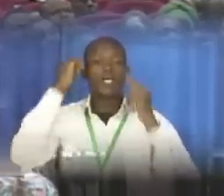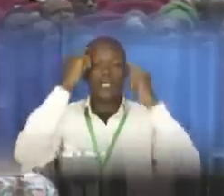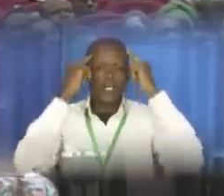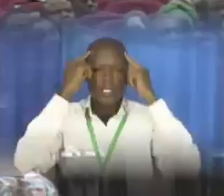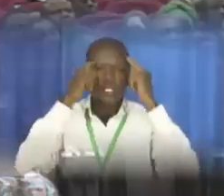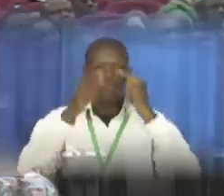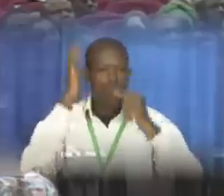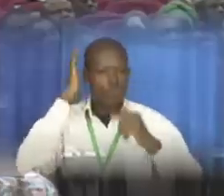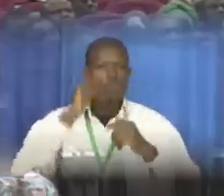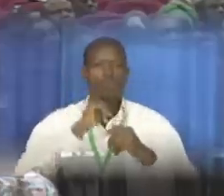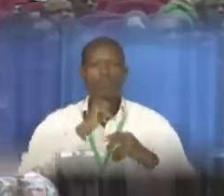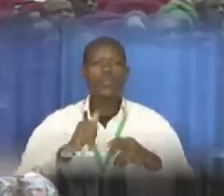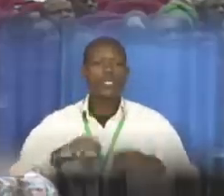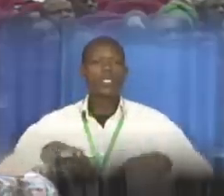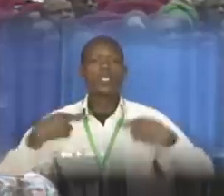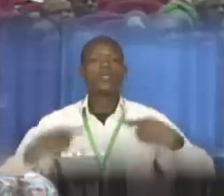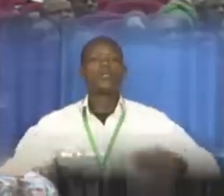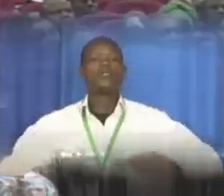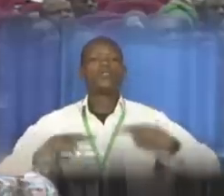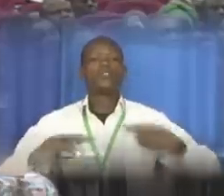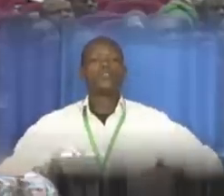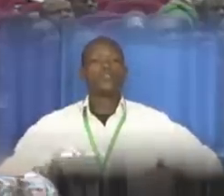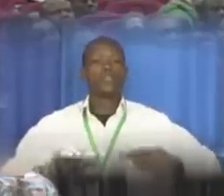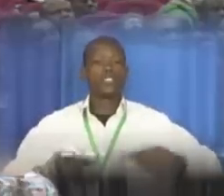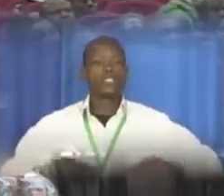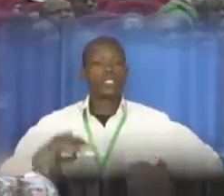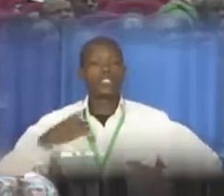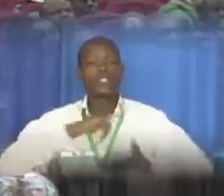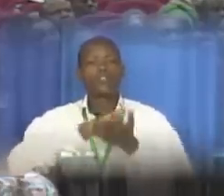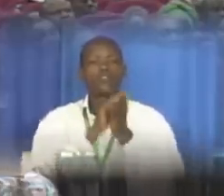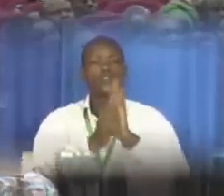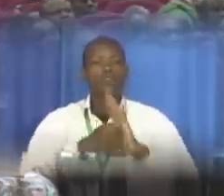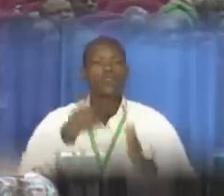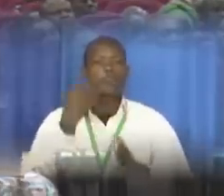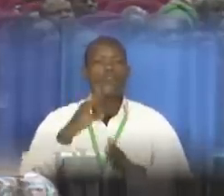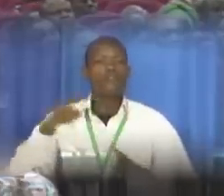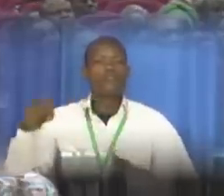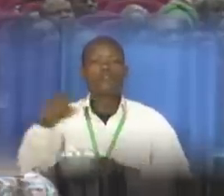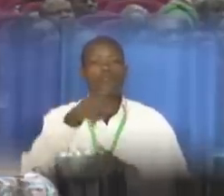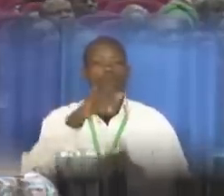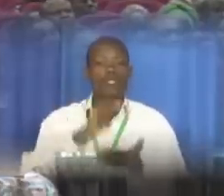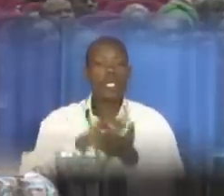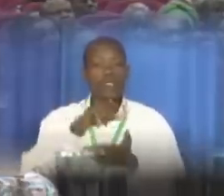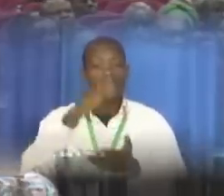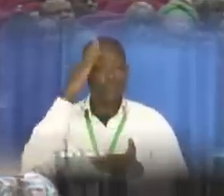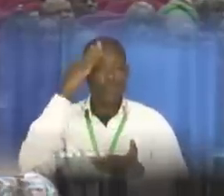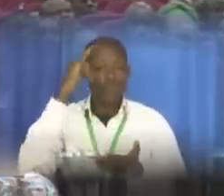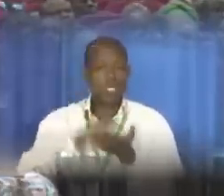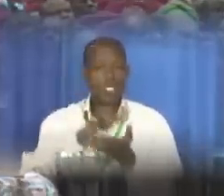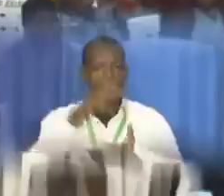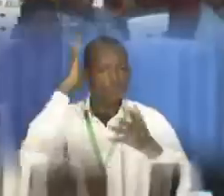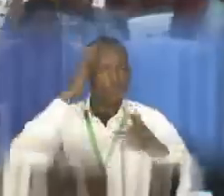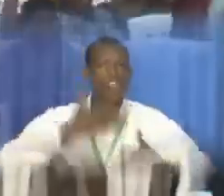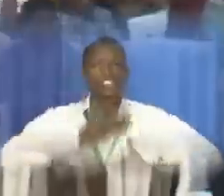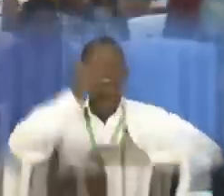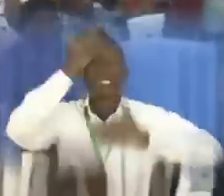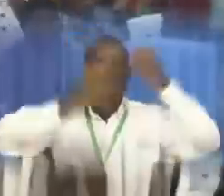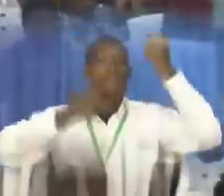So, those of us who know we are going to shout for joy in the coming year, let me hear you shout